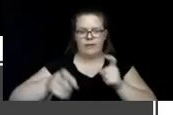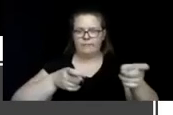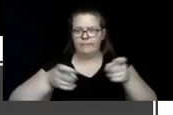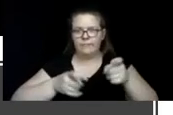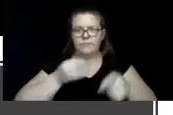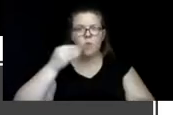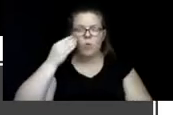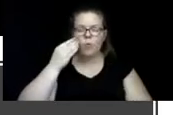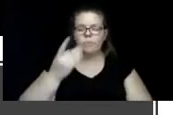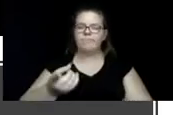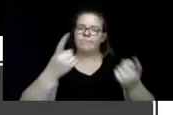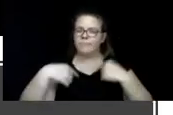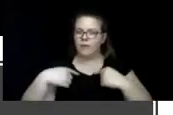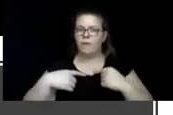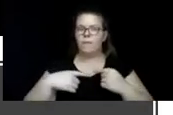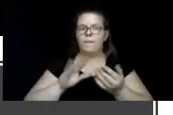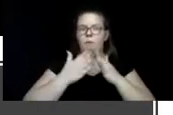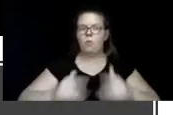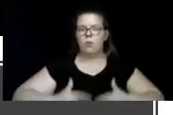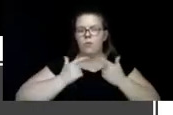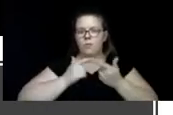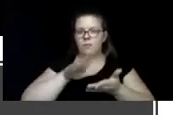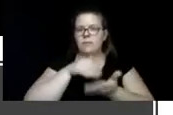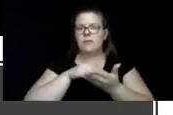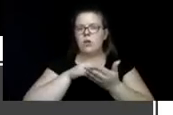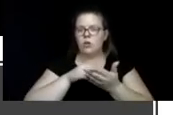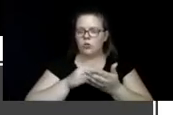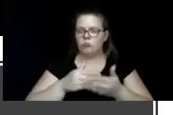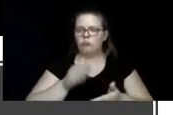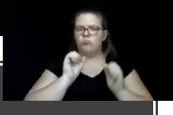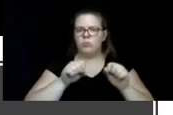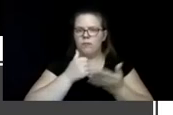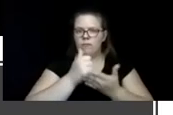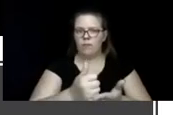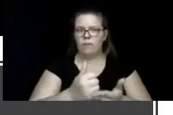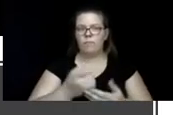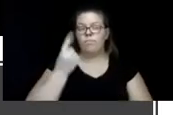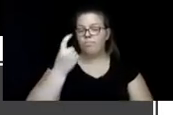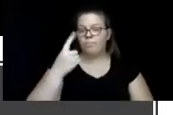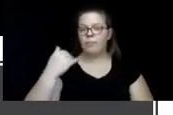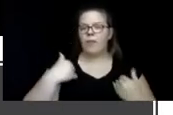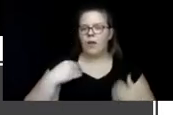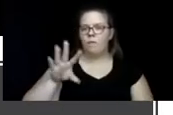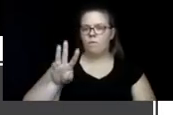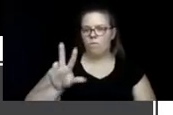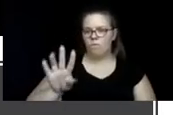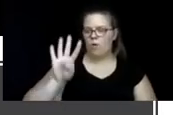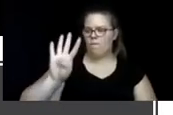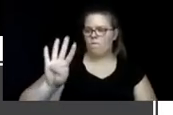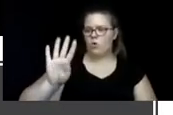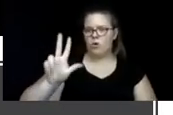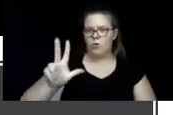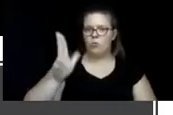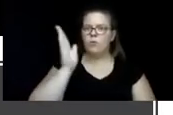time. We're a 43-bed unit. We also have a